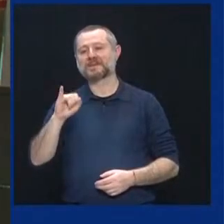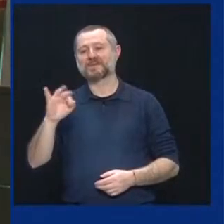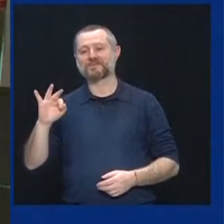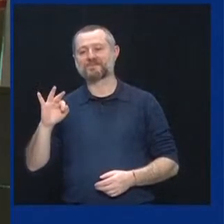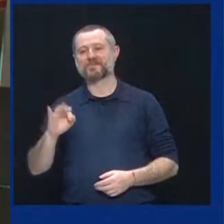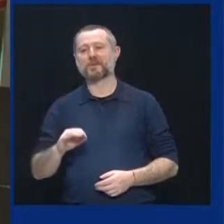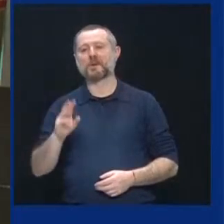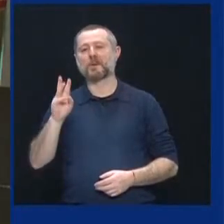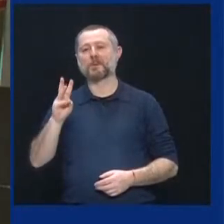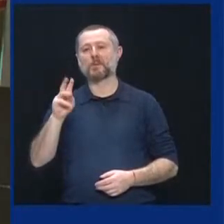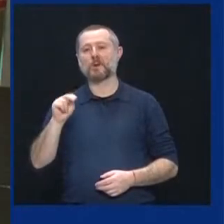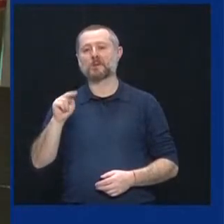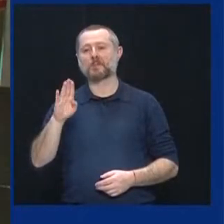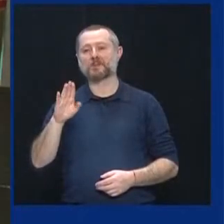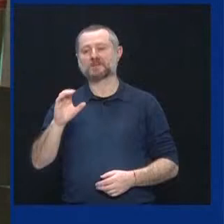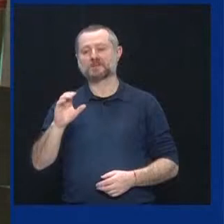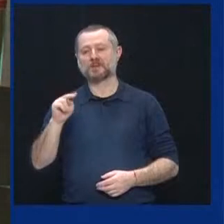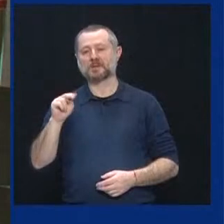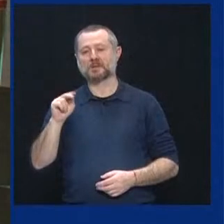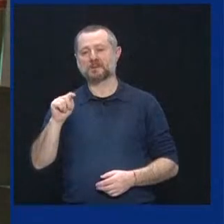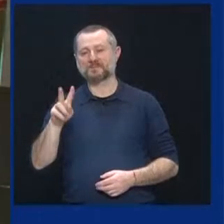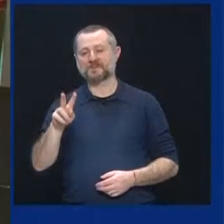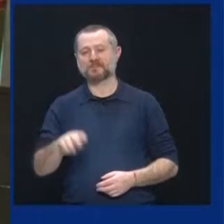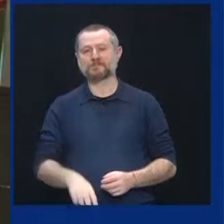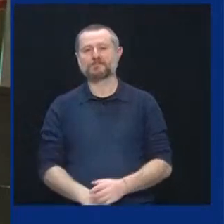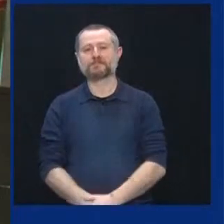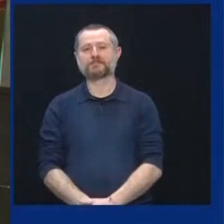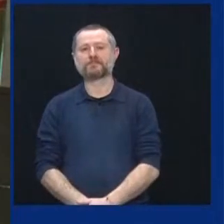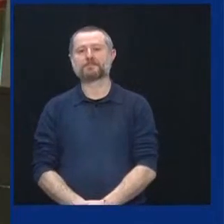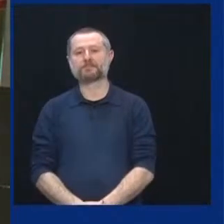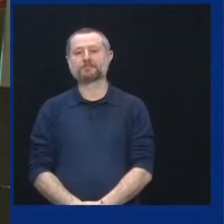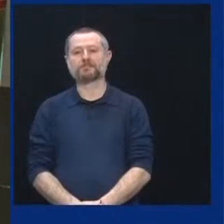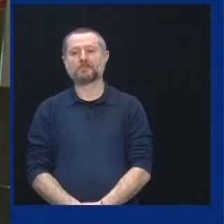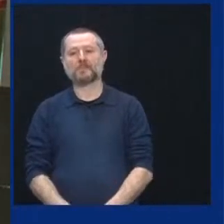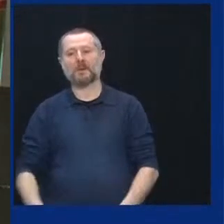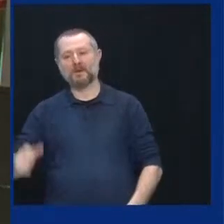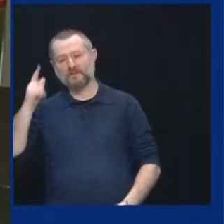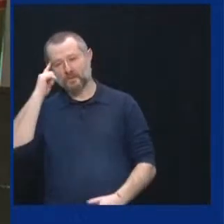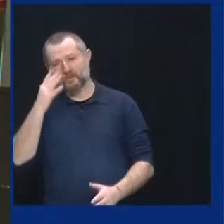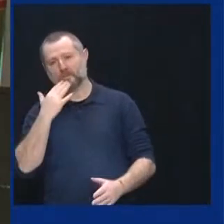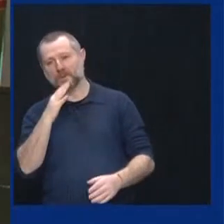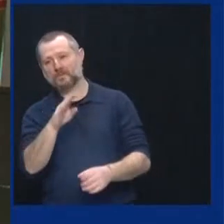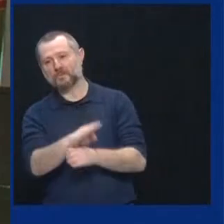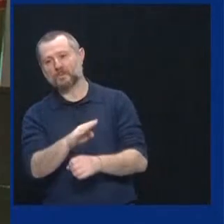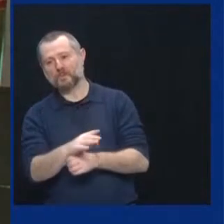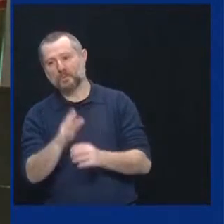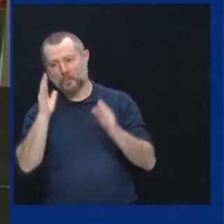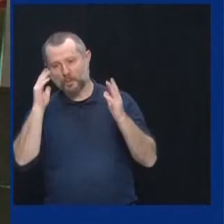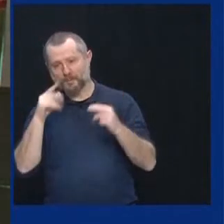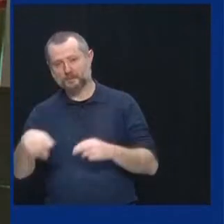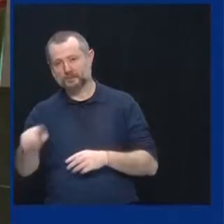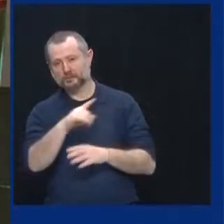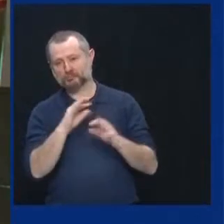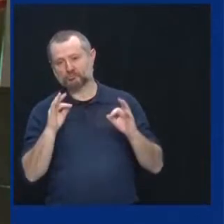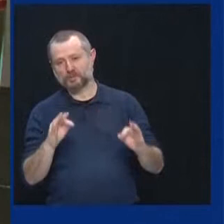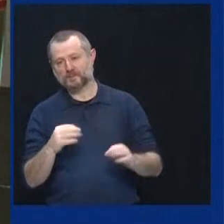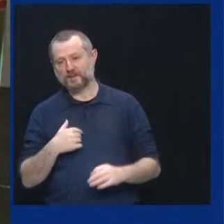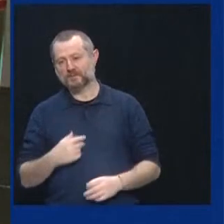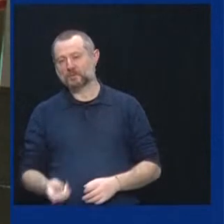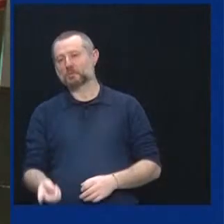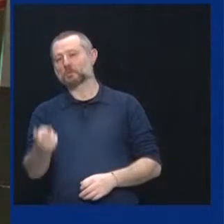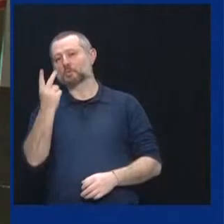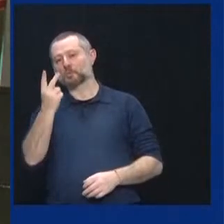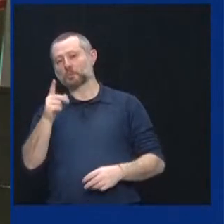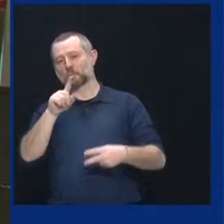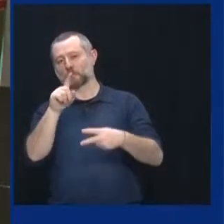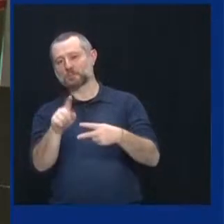Andrew, your line is now open. Please unmute your microphone. Governor, good afternoon. Hope everyone is doing well. I have two questions.